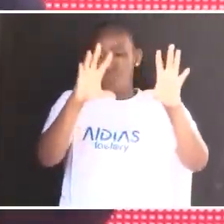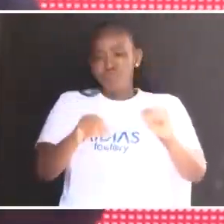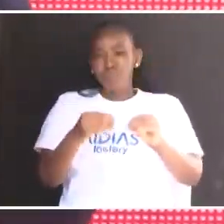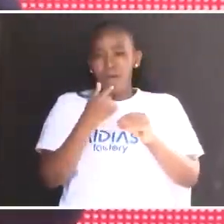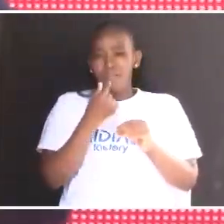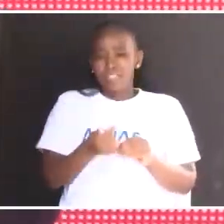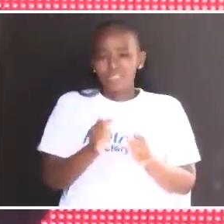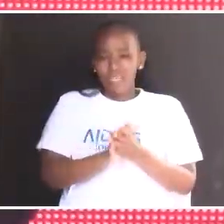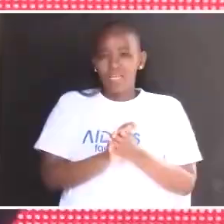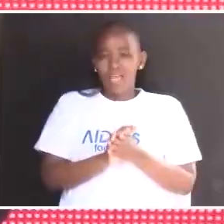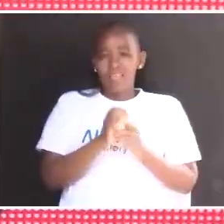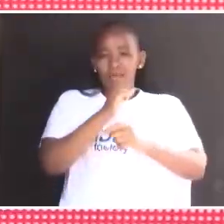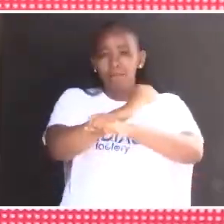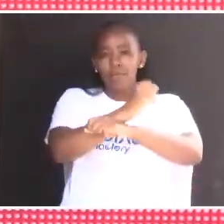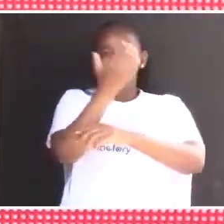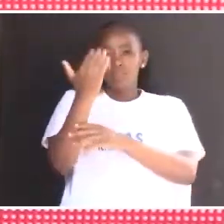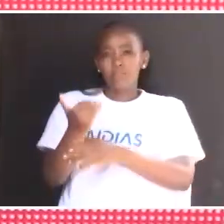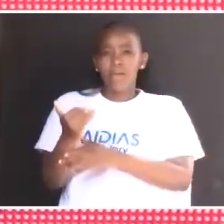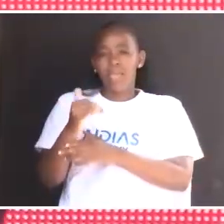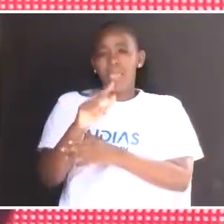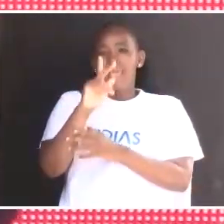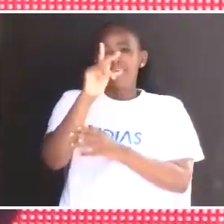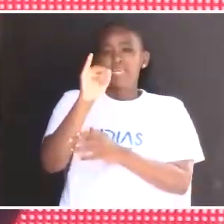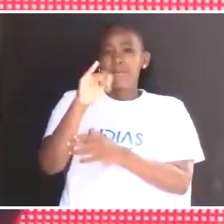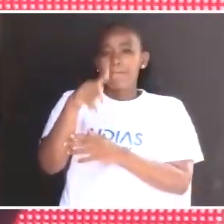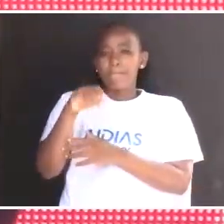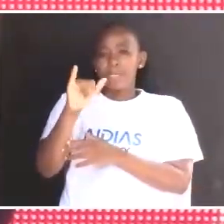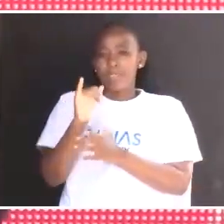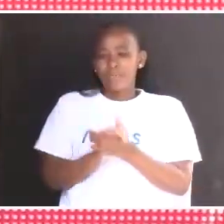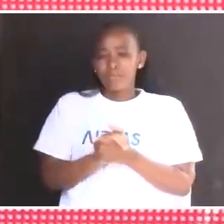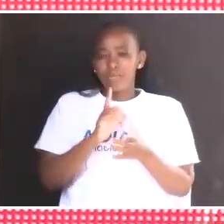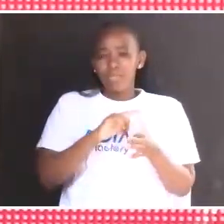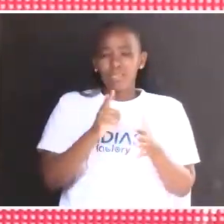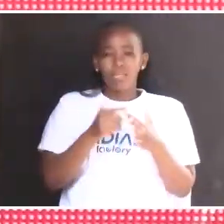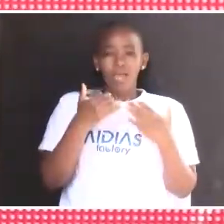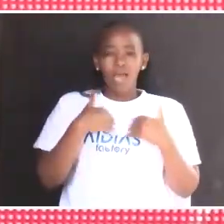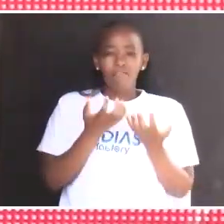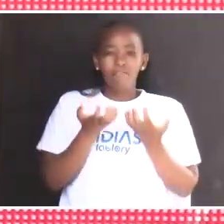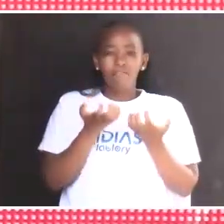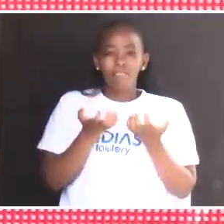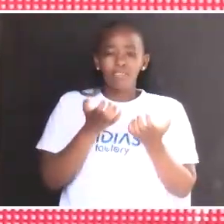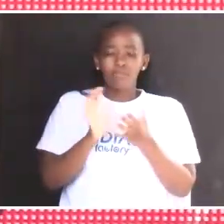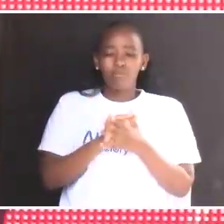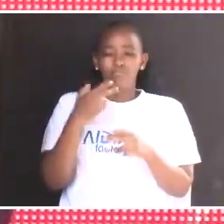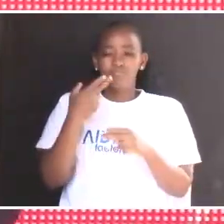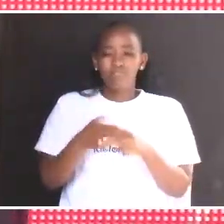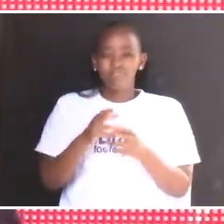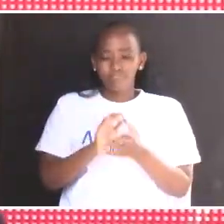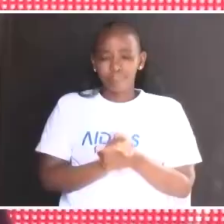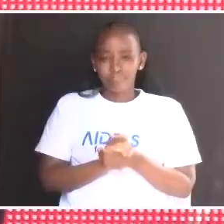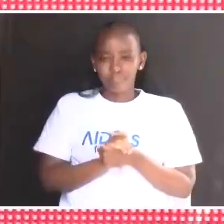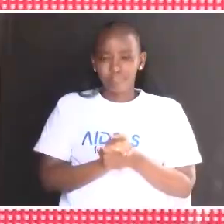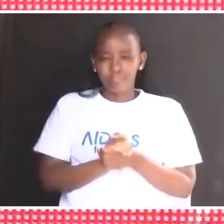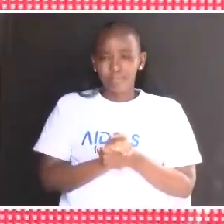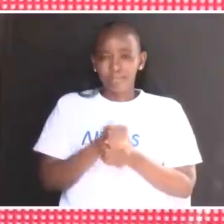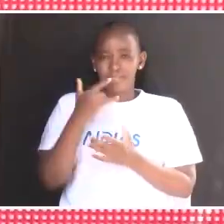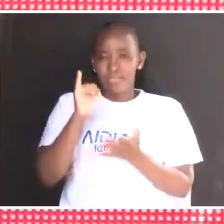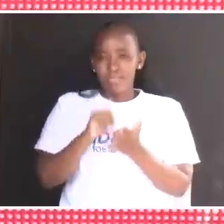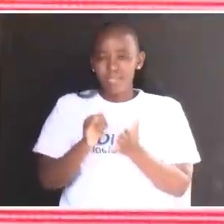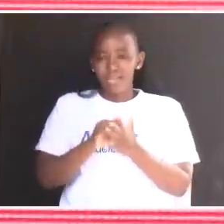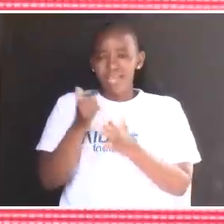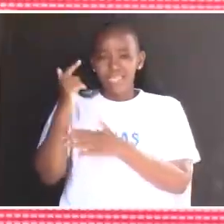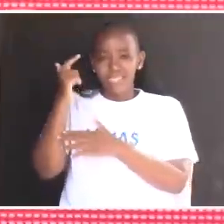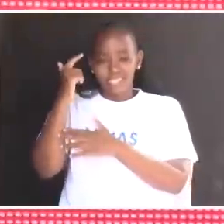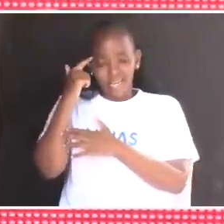mentioned, zina protectiwa na KIPI. Then I go to our business of the day, ladies and gentlemen. I said,